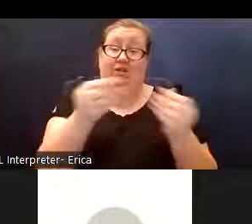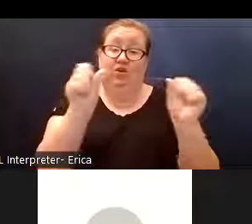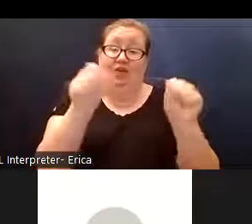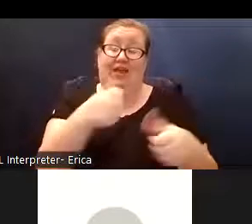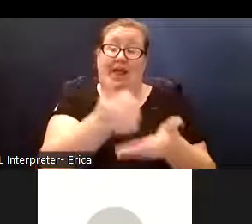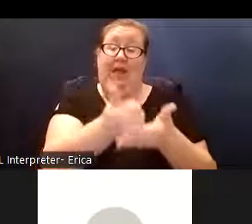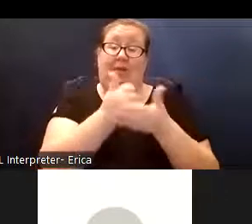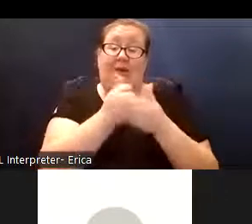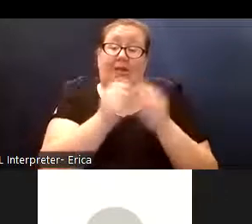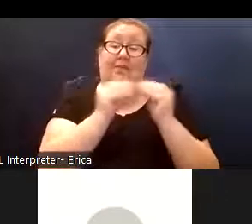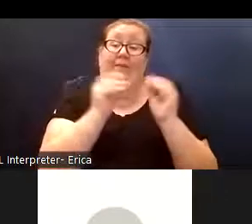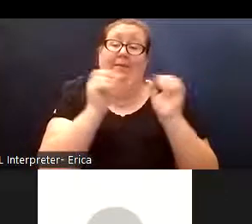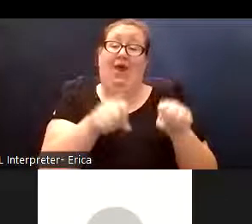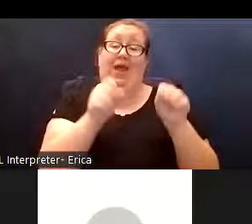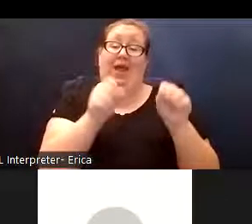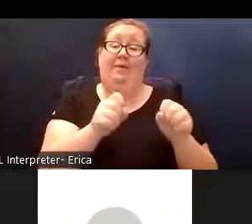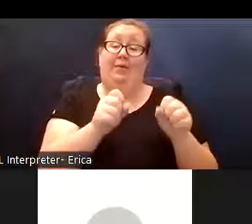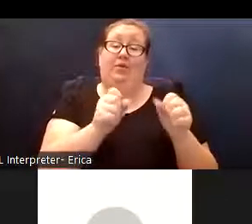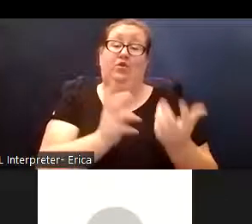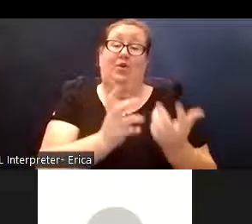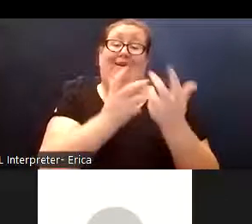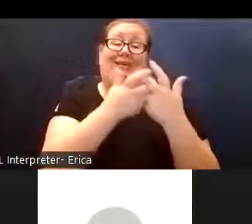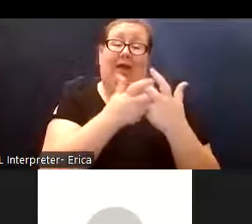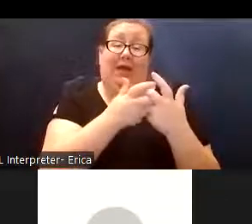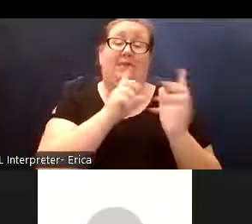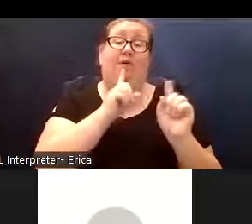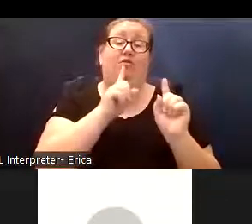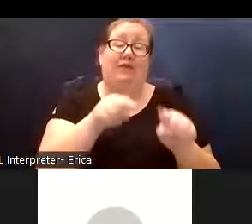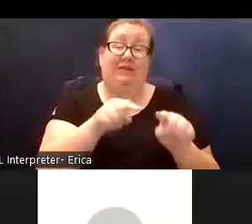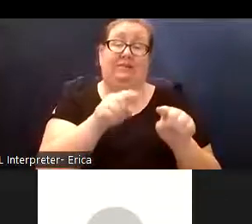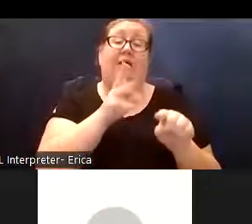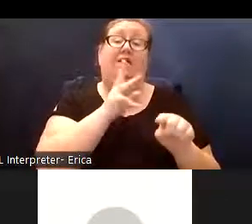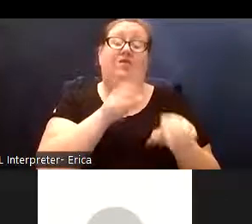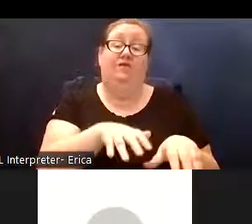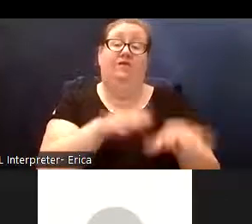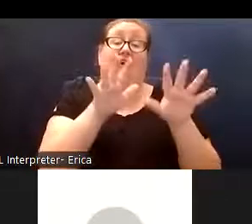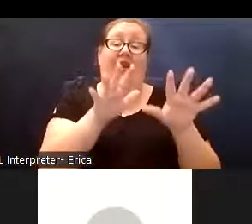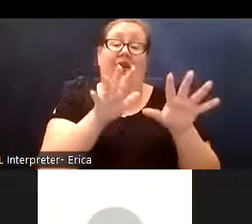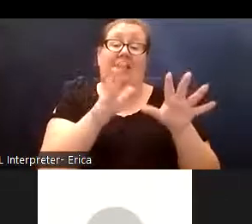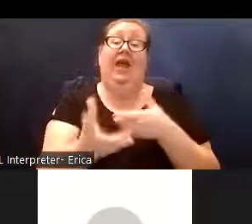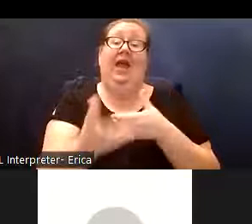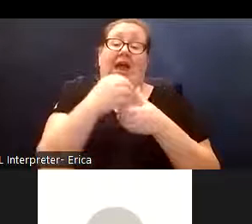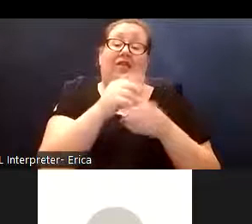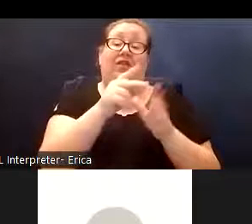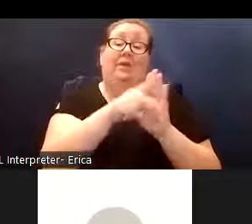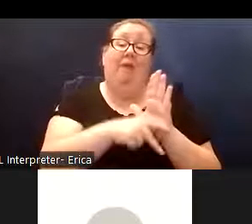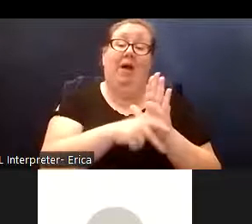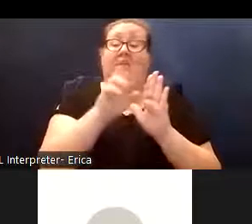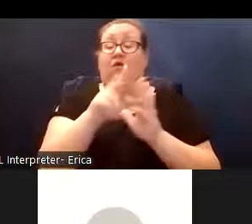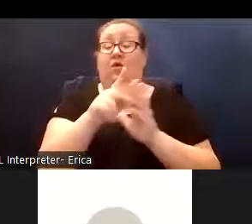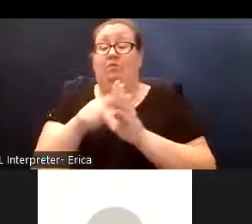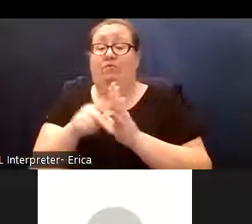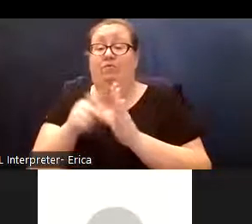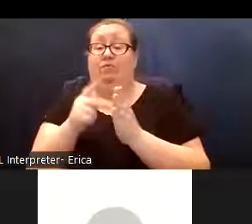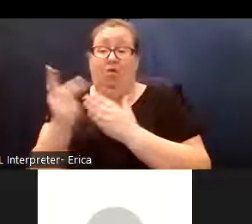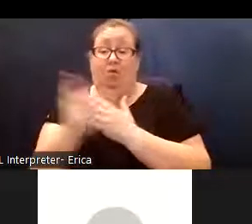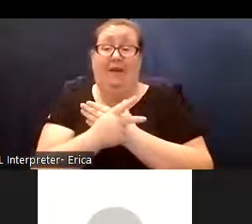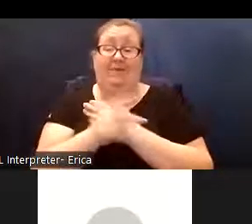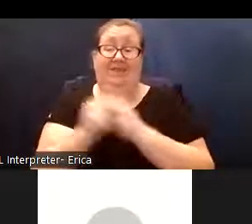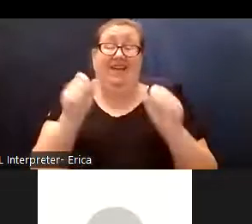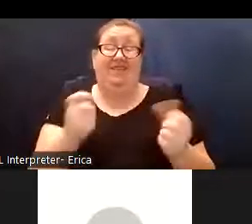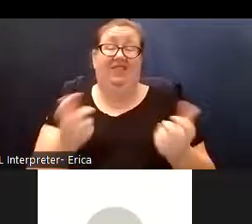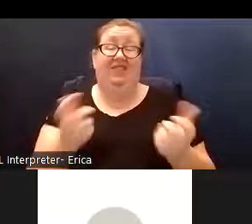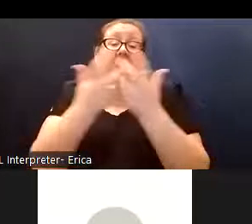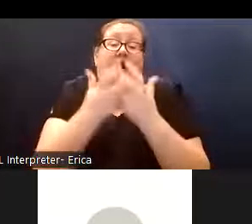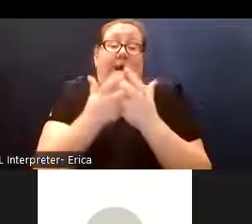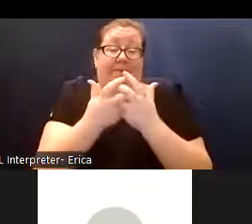more able to adapt and respond to flooding. And it can also include policies or programs that can complement the